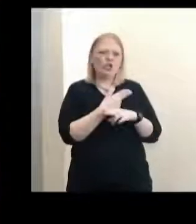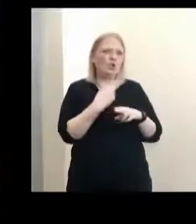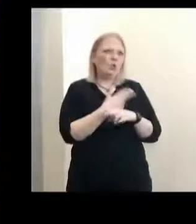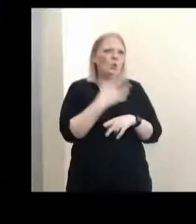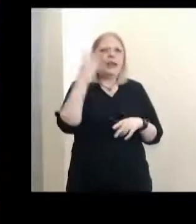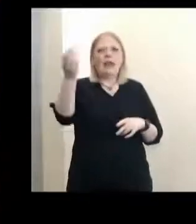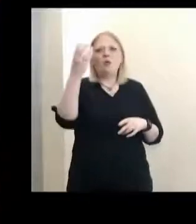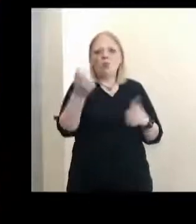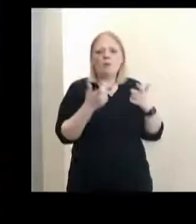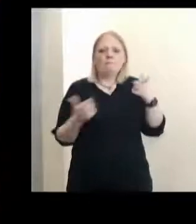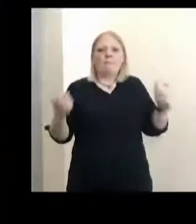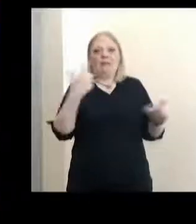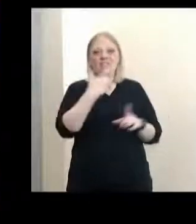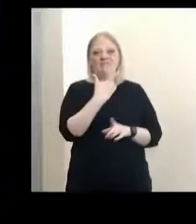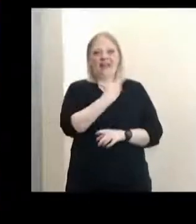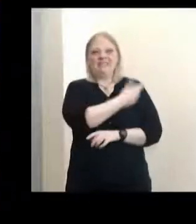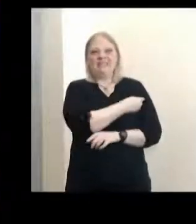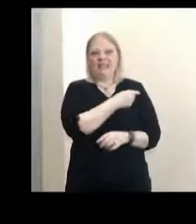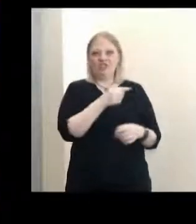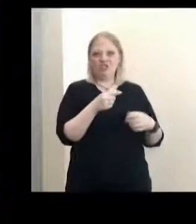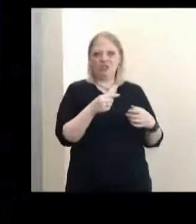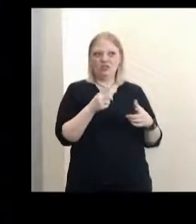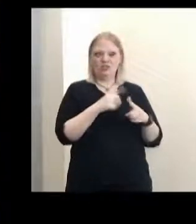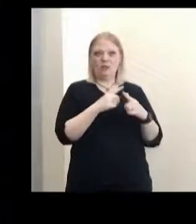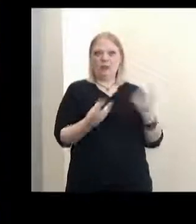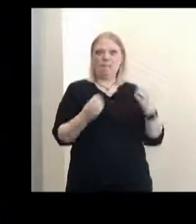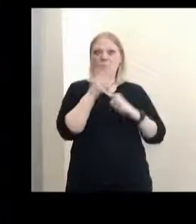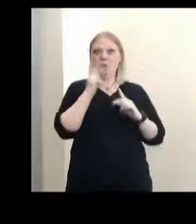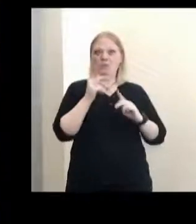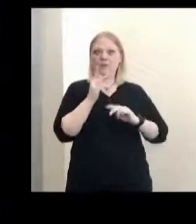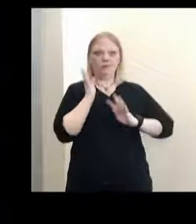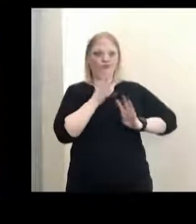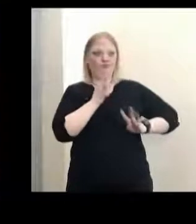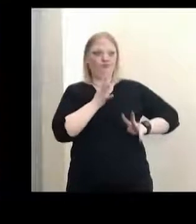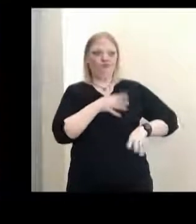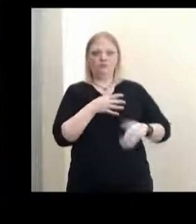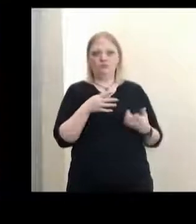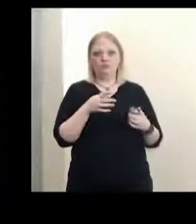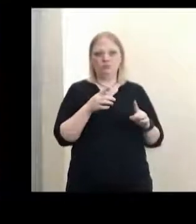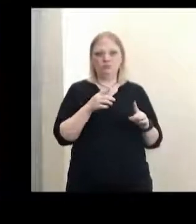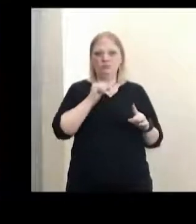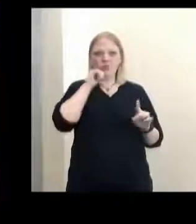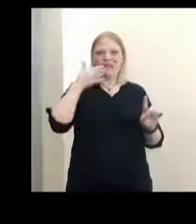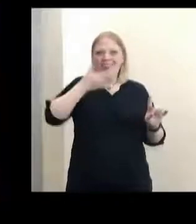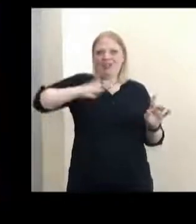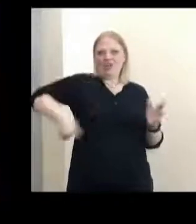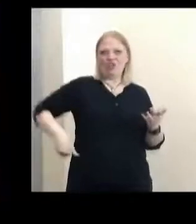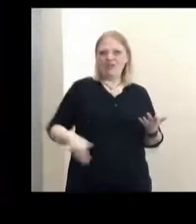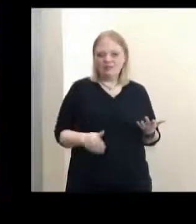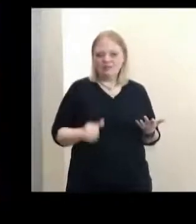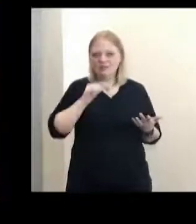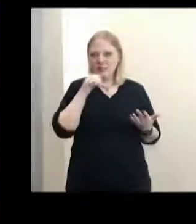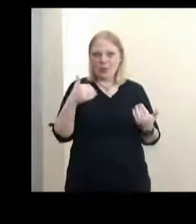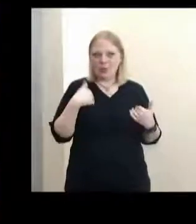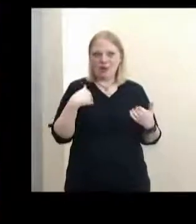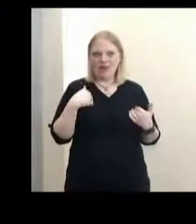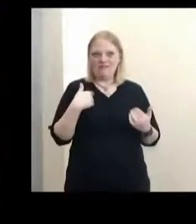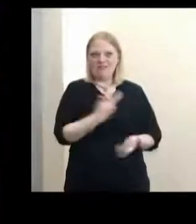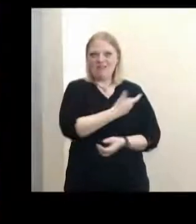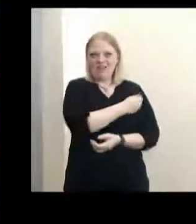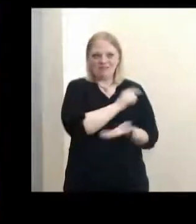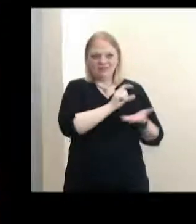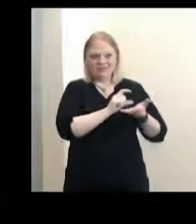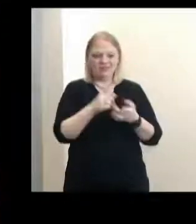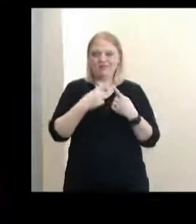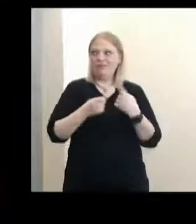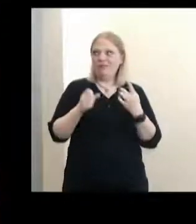mass vaccination site where we could even get more people through quicker. We're just not at that point yet. We don't have the vaccine from New York State and the federal government